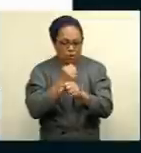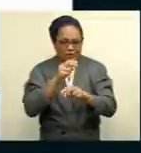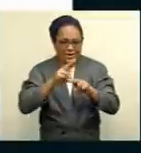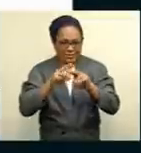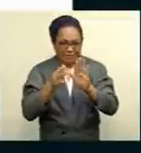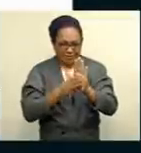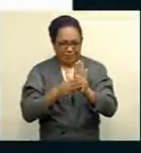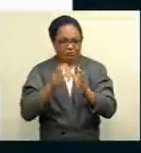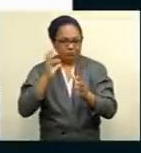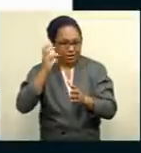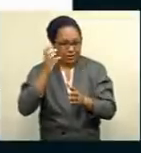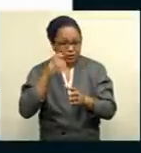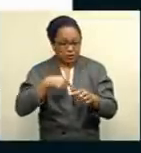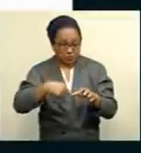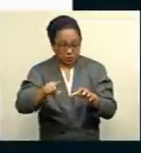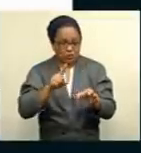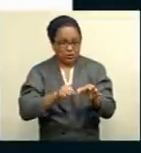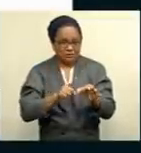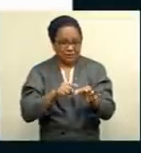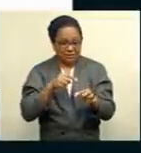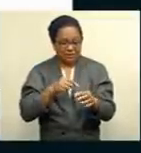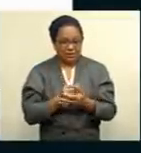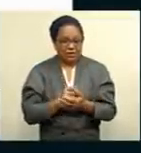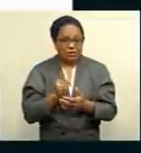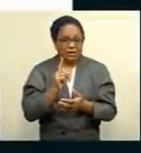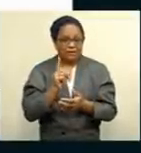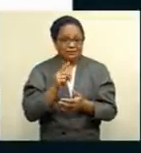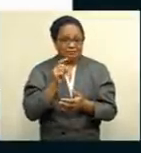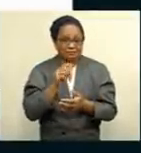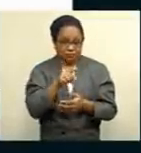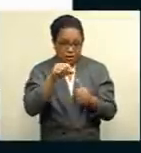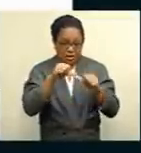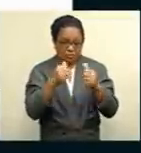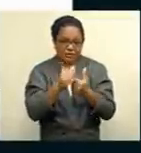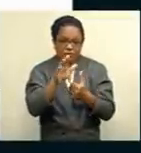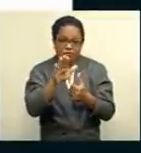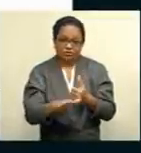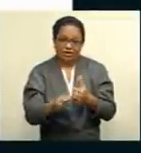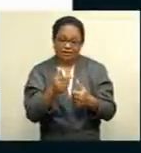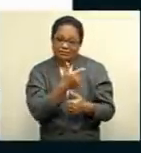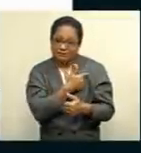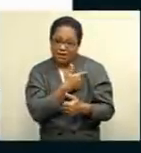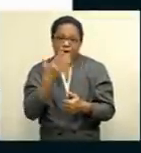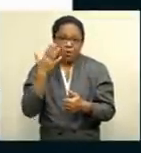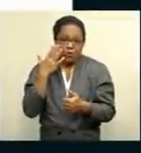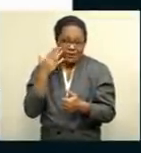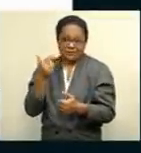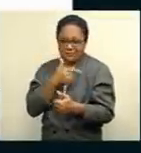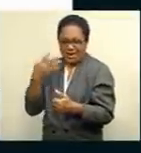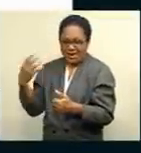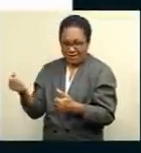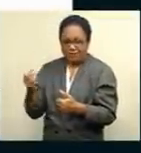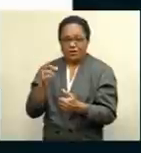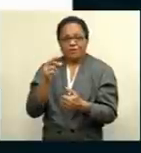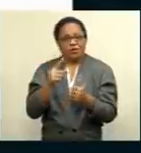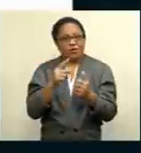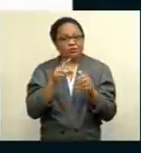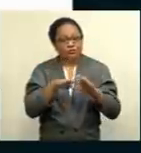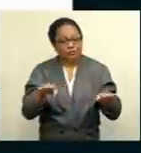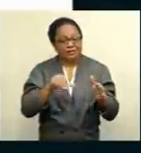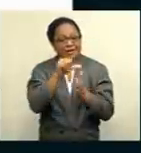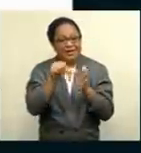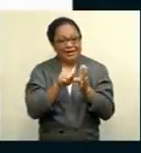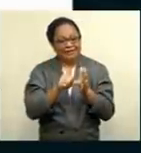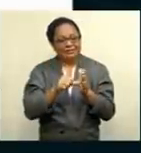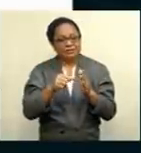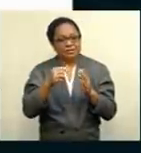our poll question this week, we are asking, will you get your child vaccinated when vaccines become available for those between 12 and